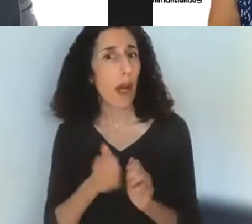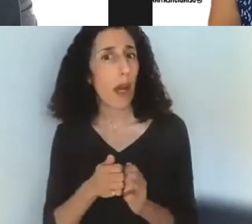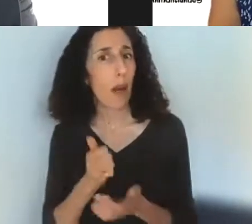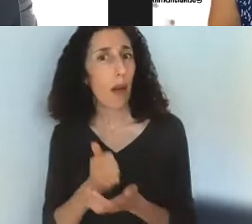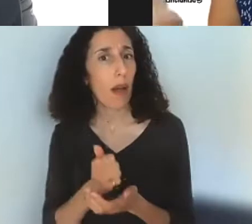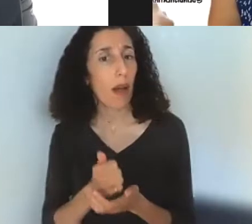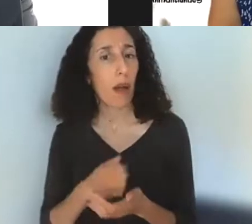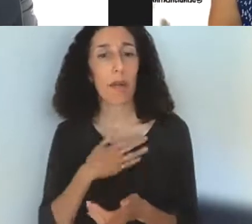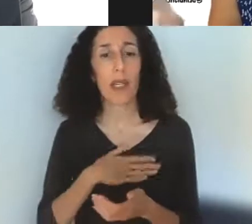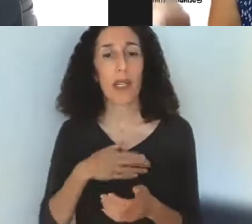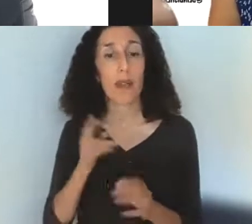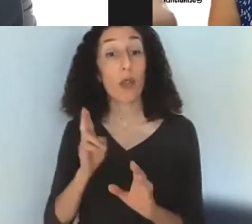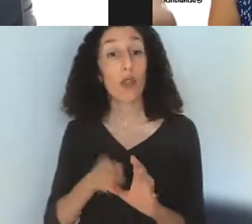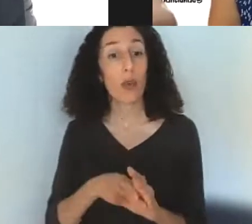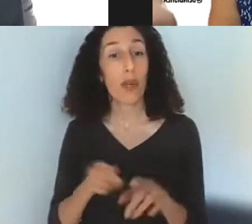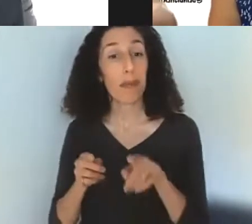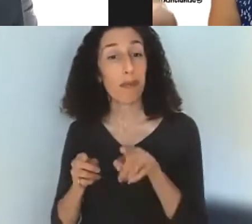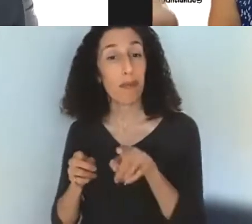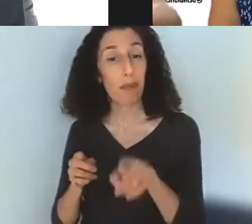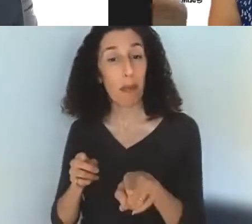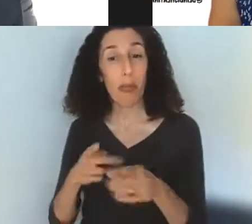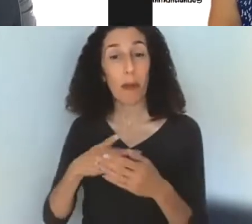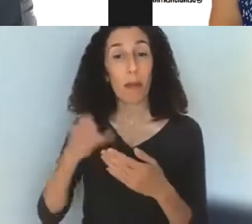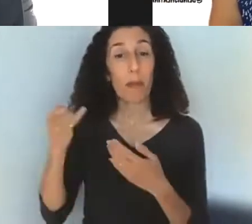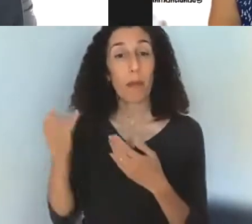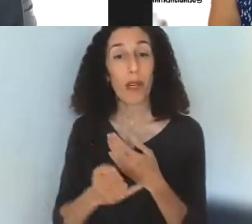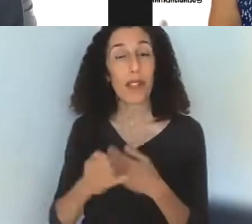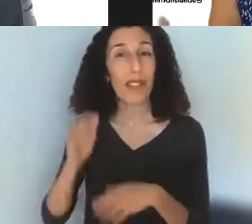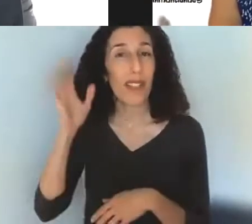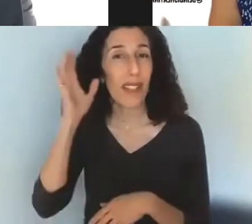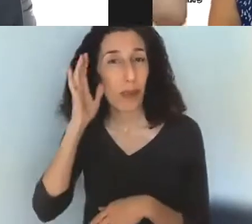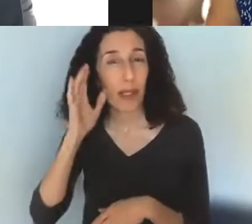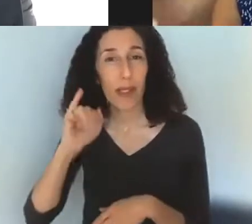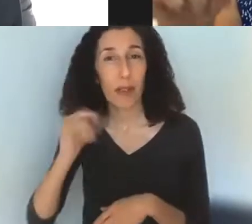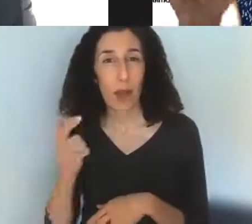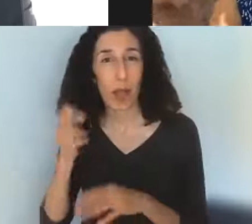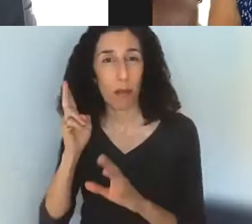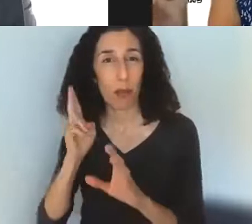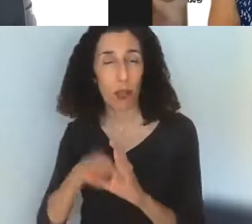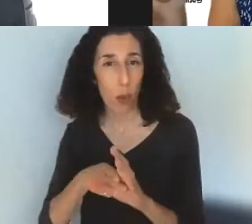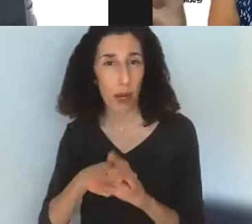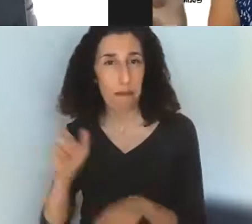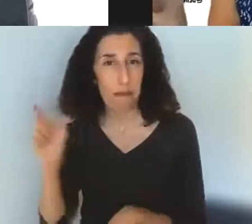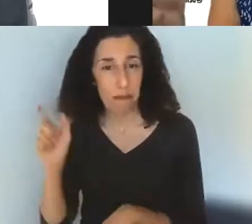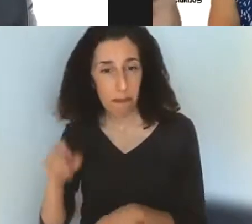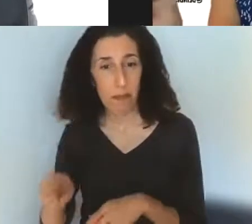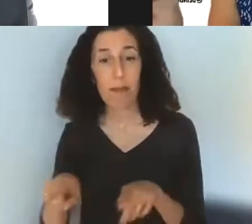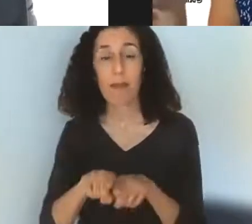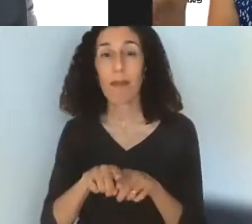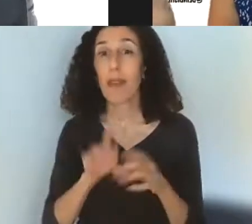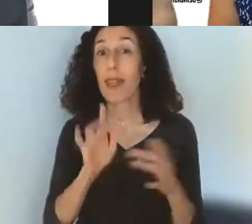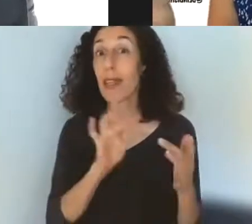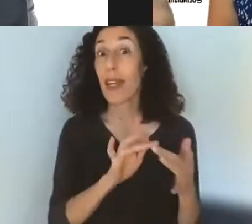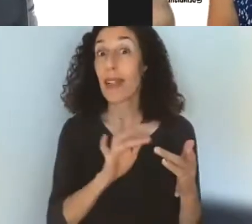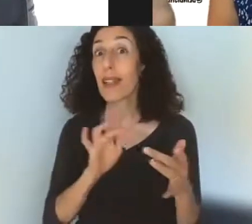Latina and Project Hearing on Instagram and connect with us on LinkedIn as well. Our links were shared earlier in the chat, but if you